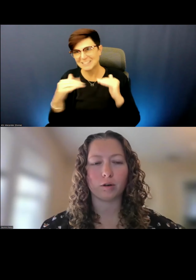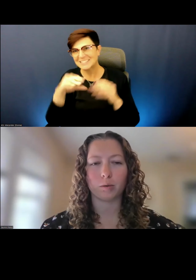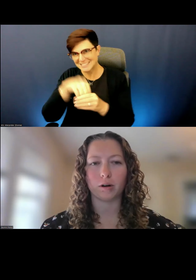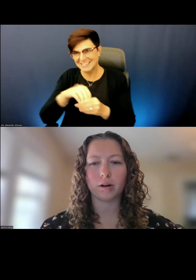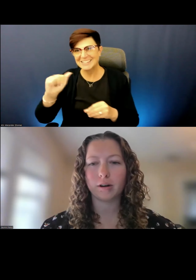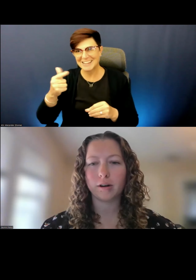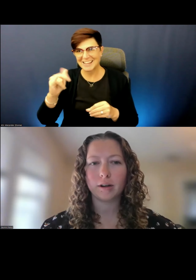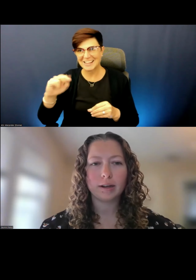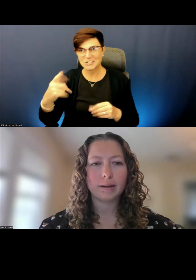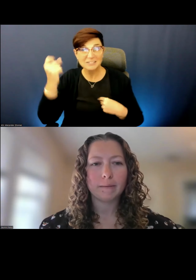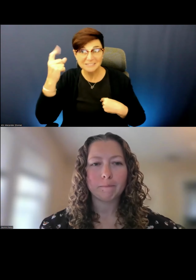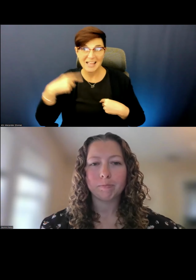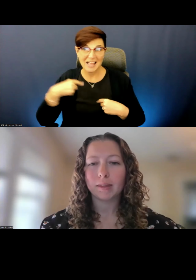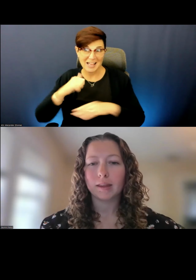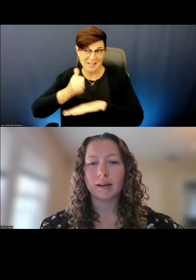slides forward.